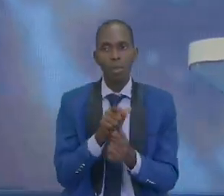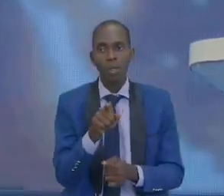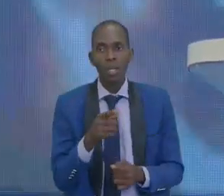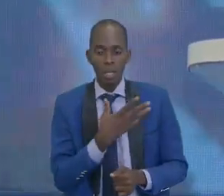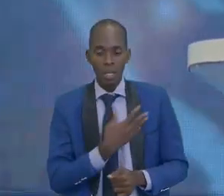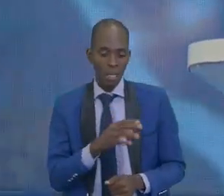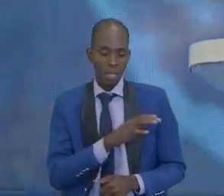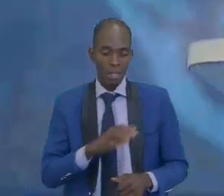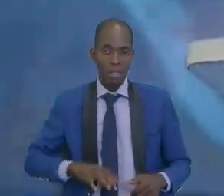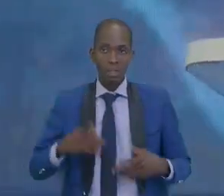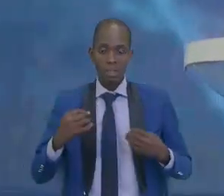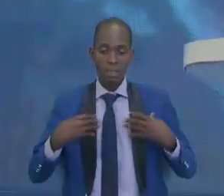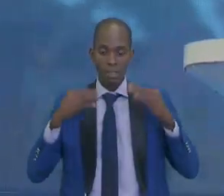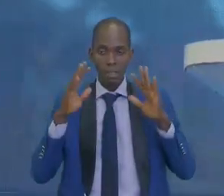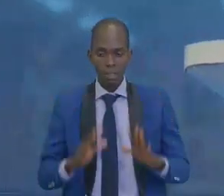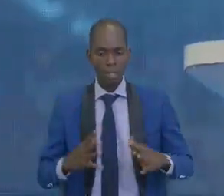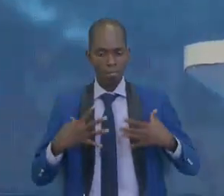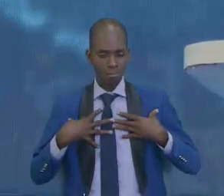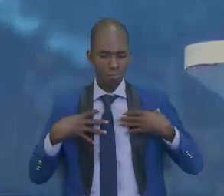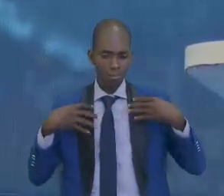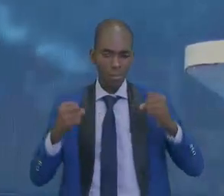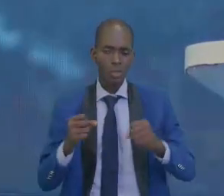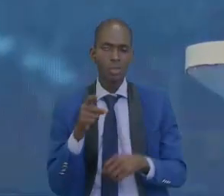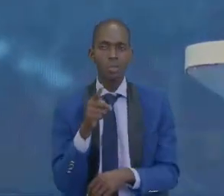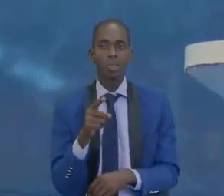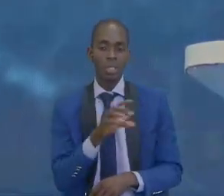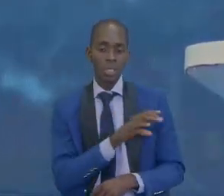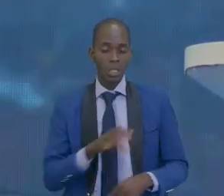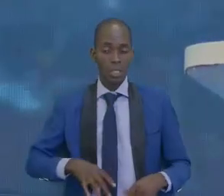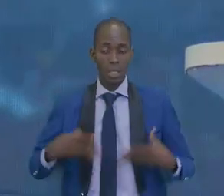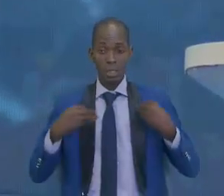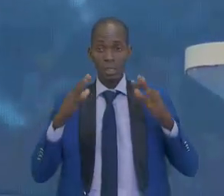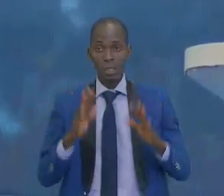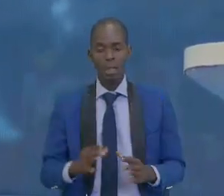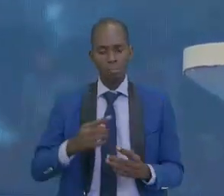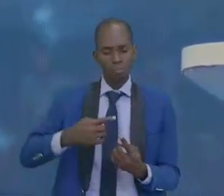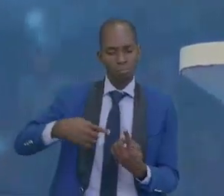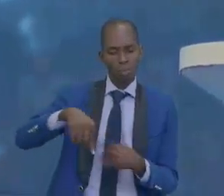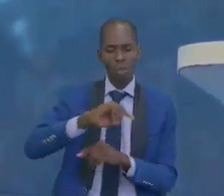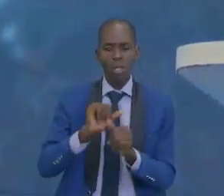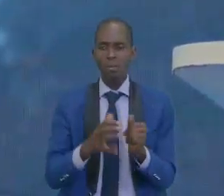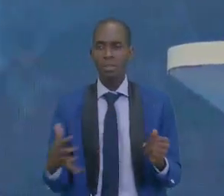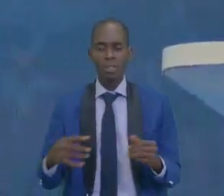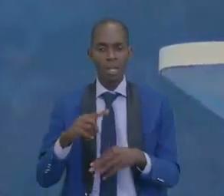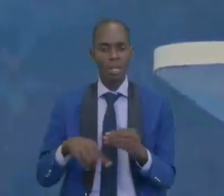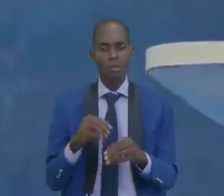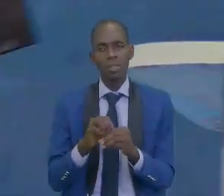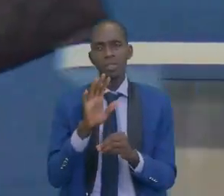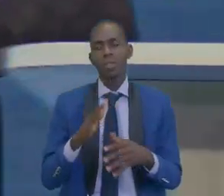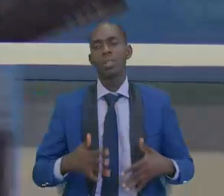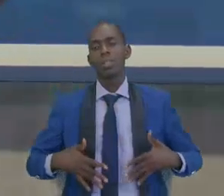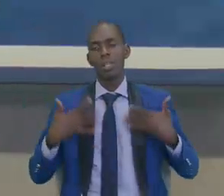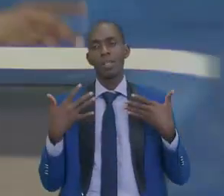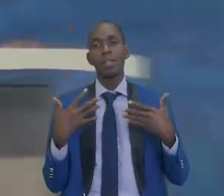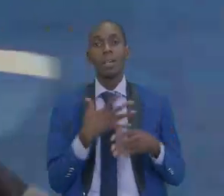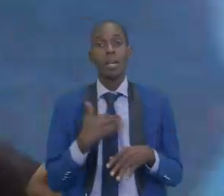you. And Christ the healer turns everything around in your life. And you